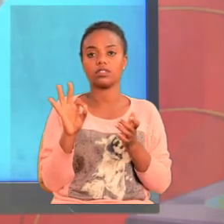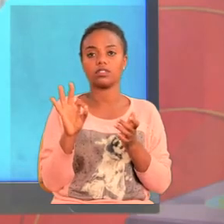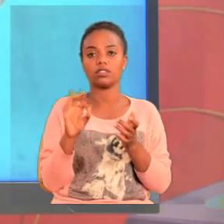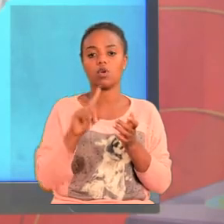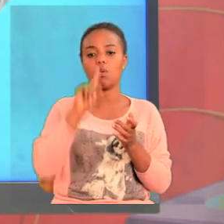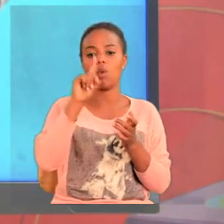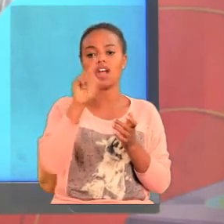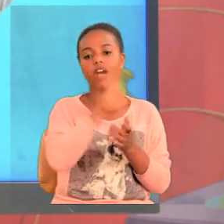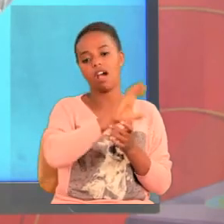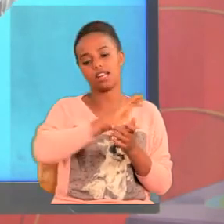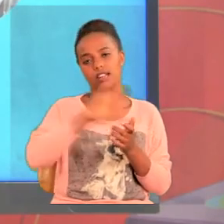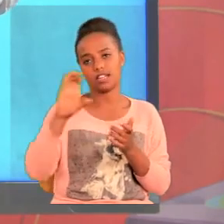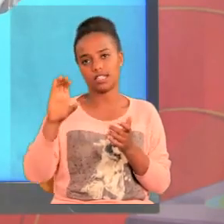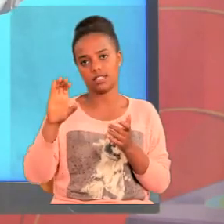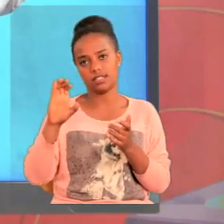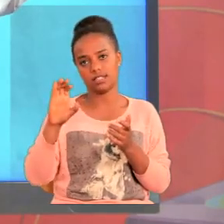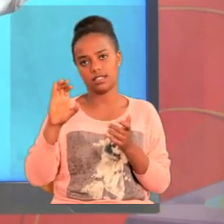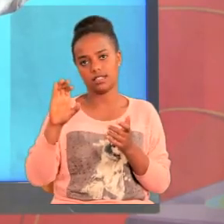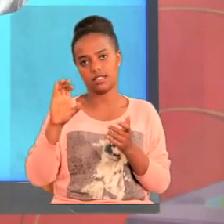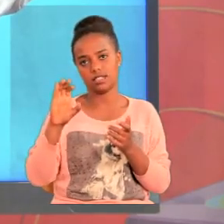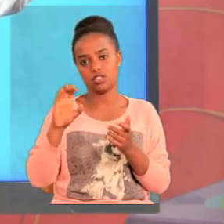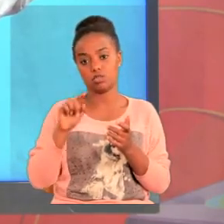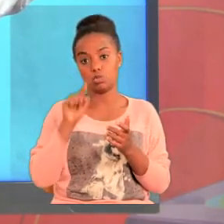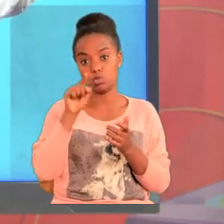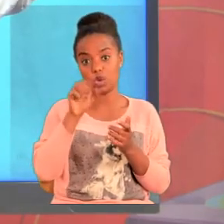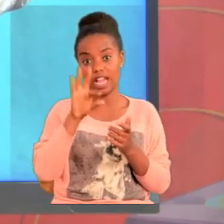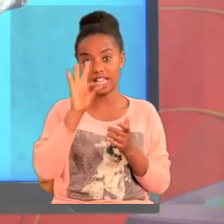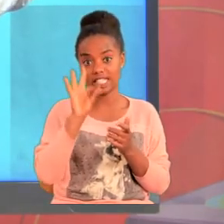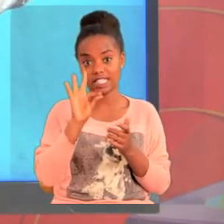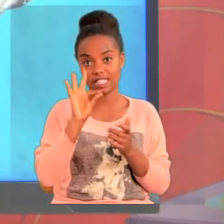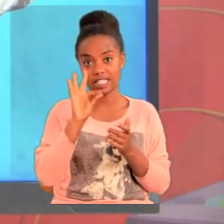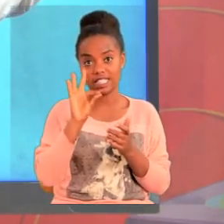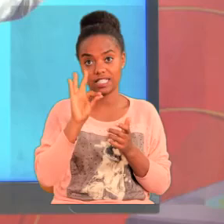of 100, you get